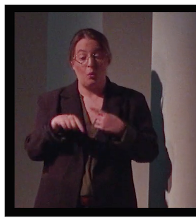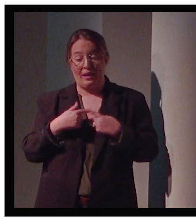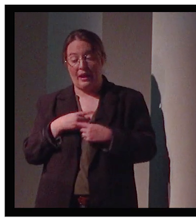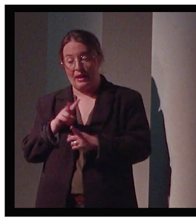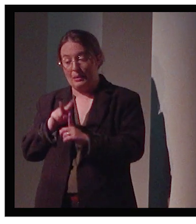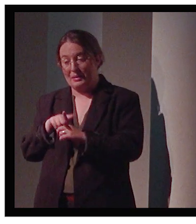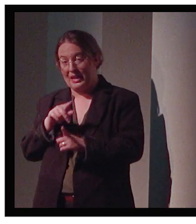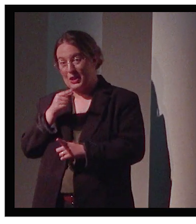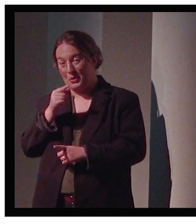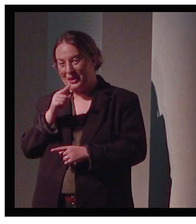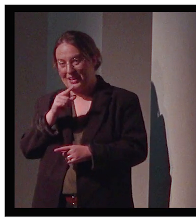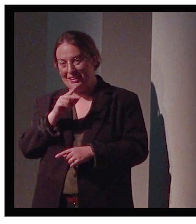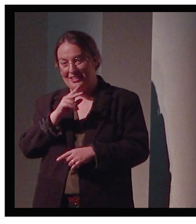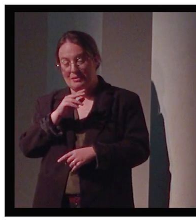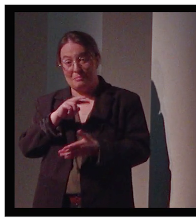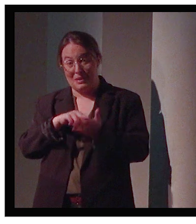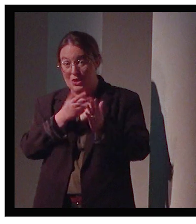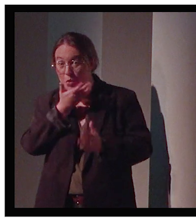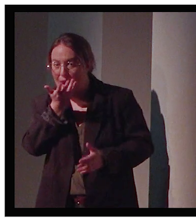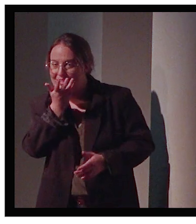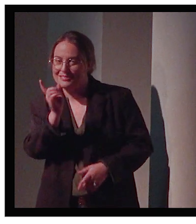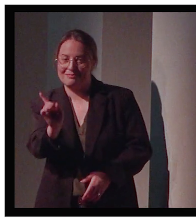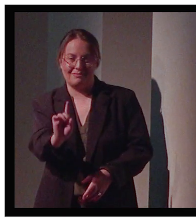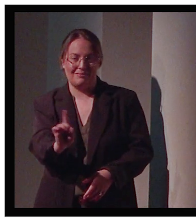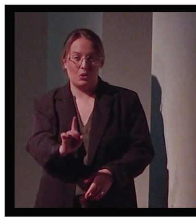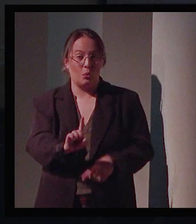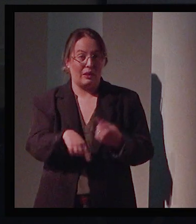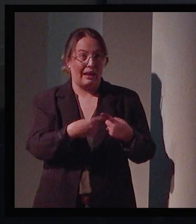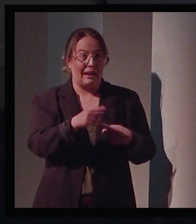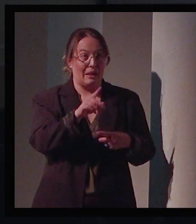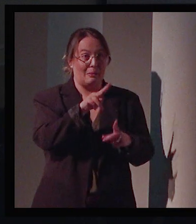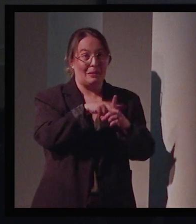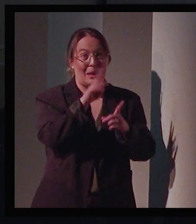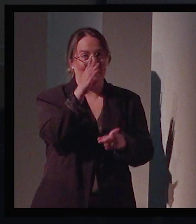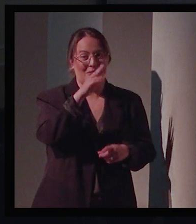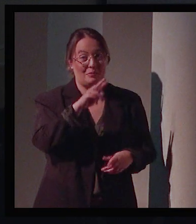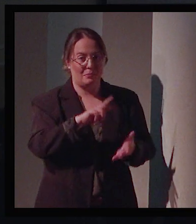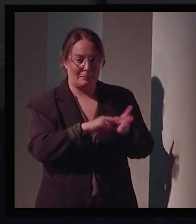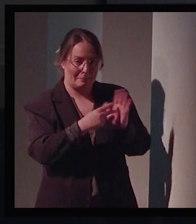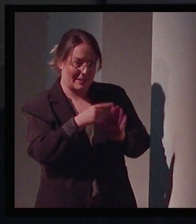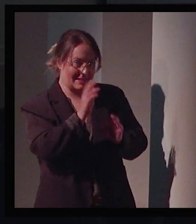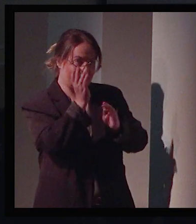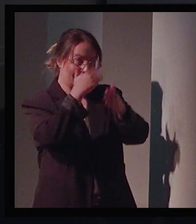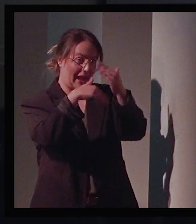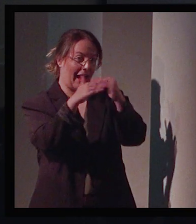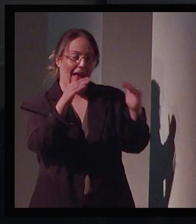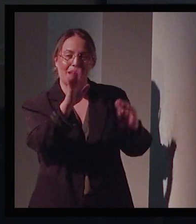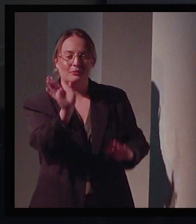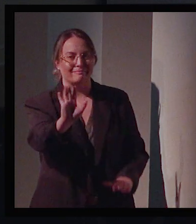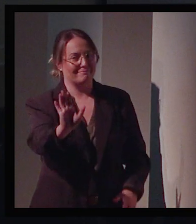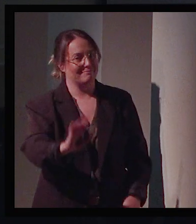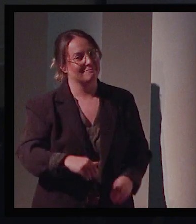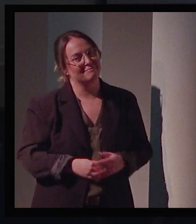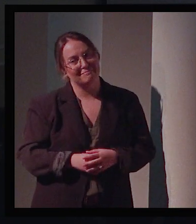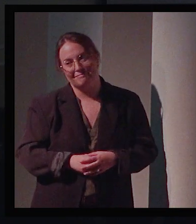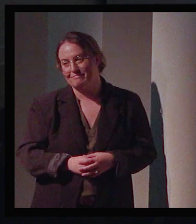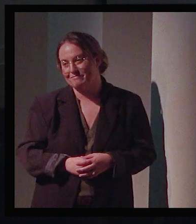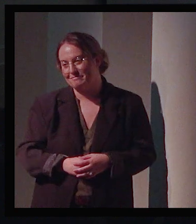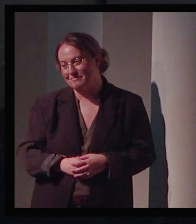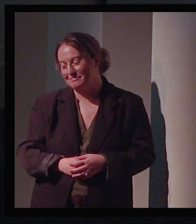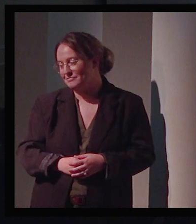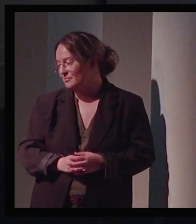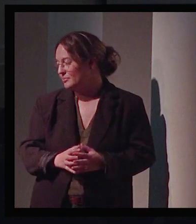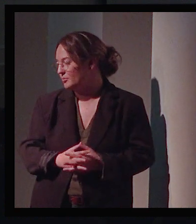not mean grass. When I apply blue, that does not mean sky." The movement famously got its name in 1905